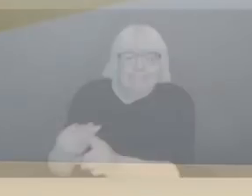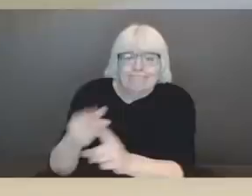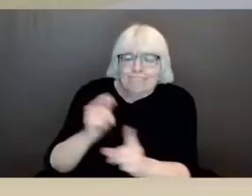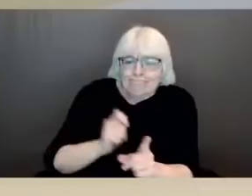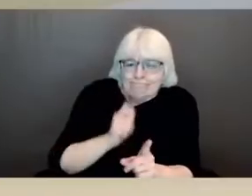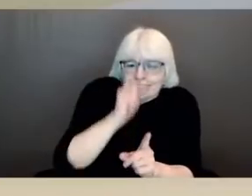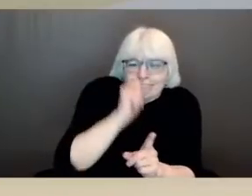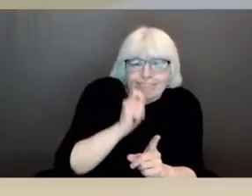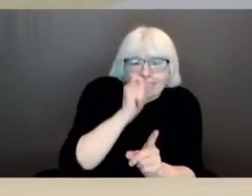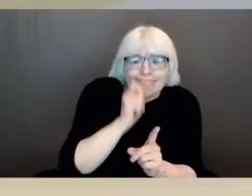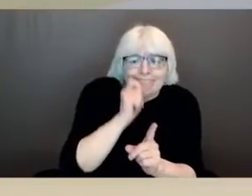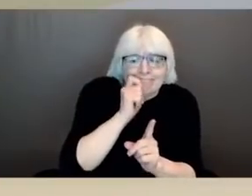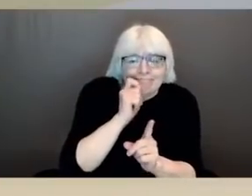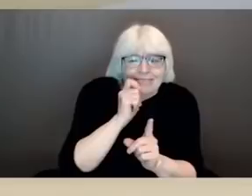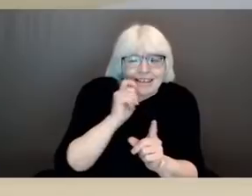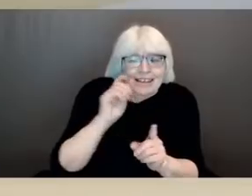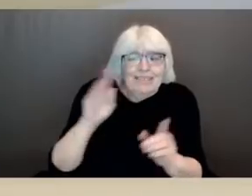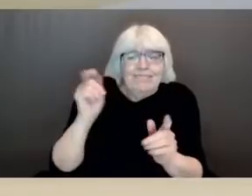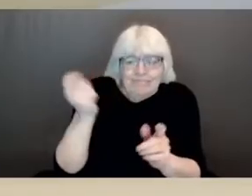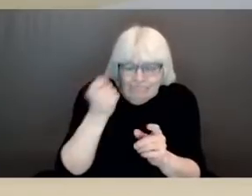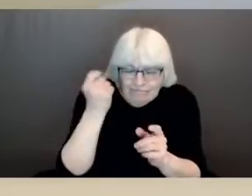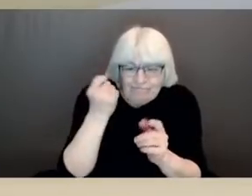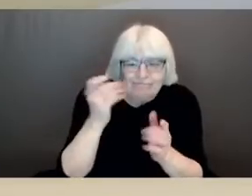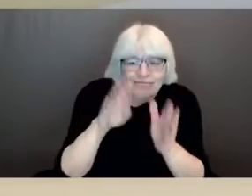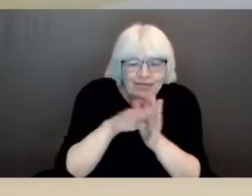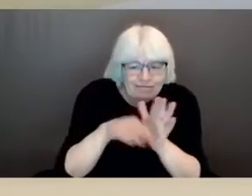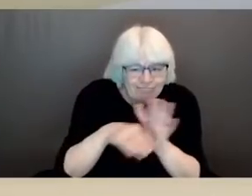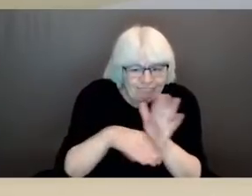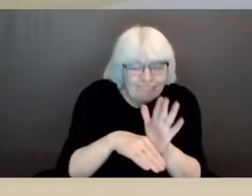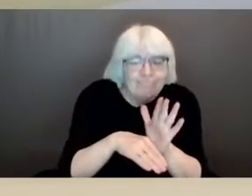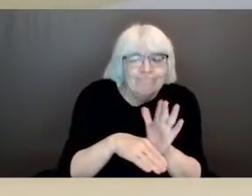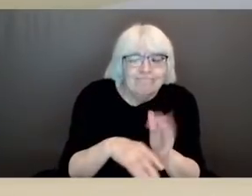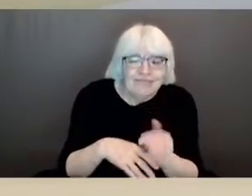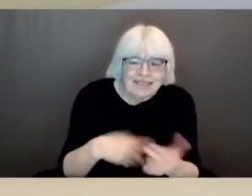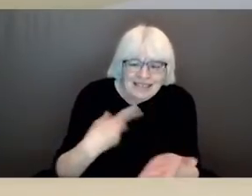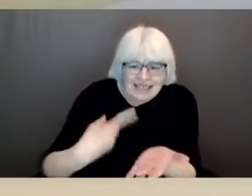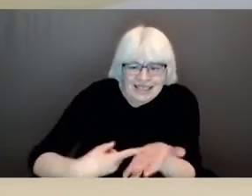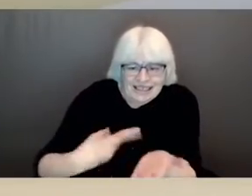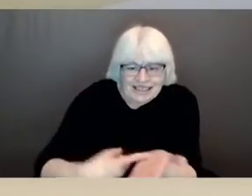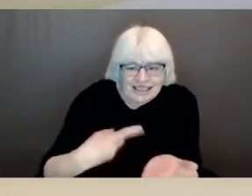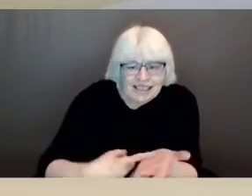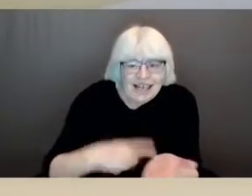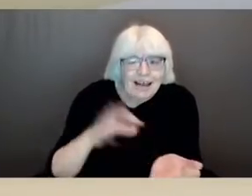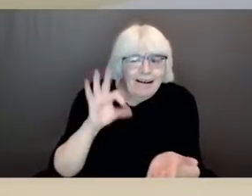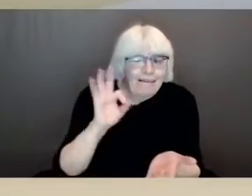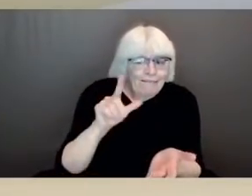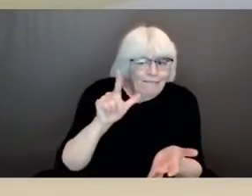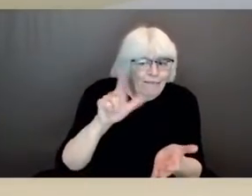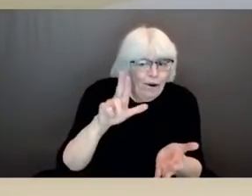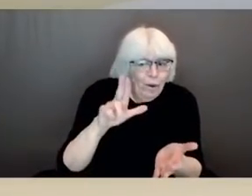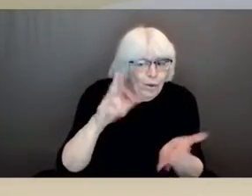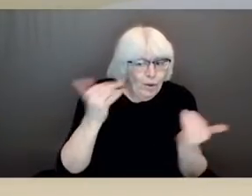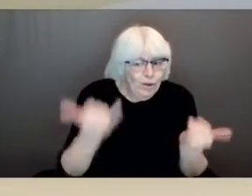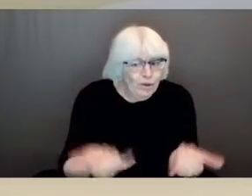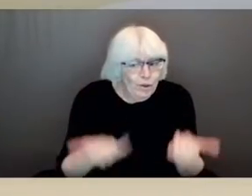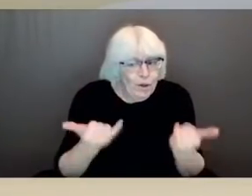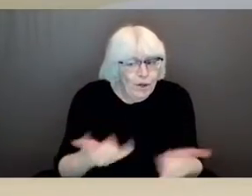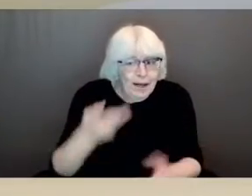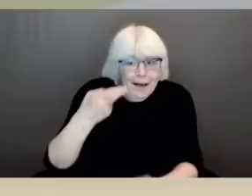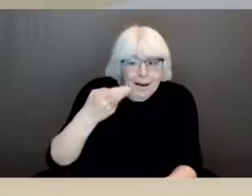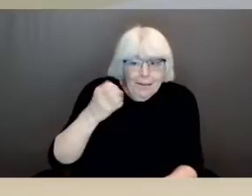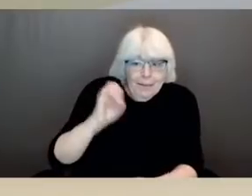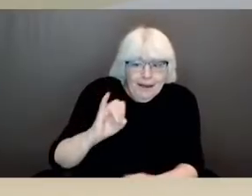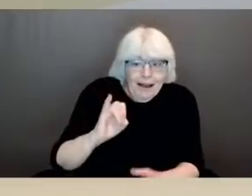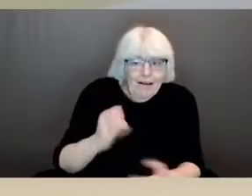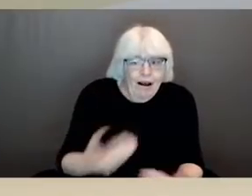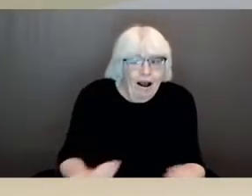influenza. Today there are 3 new cases of COVID-19 to report in PEI. 2 individuals are in their 50s with a history